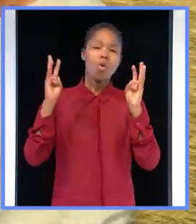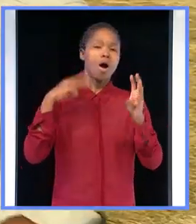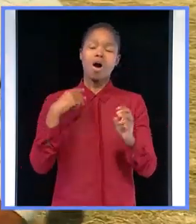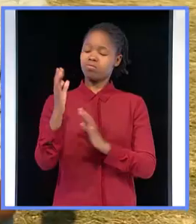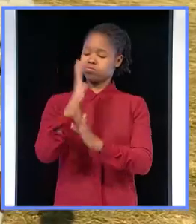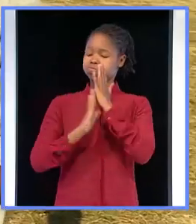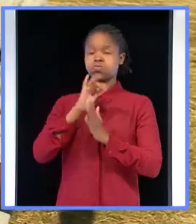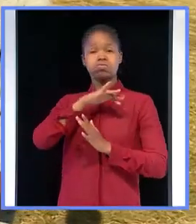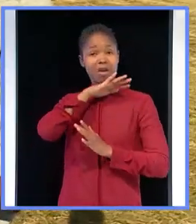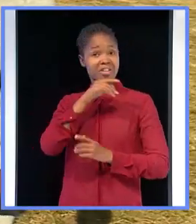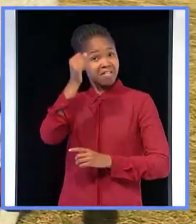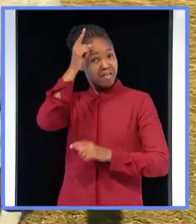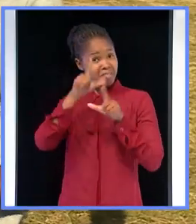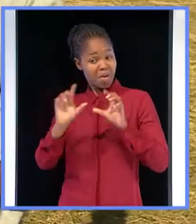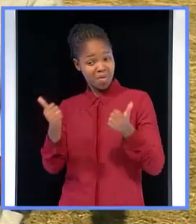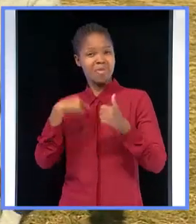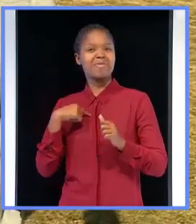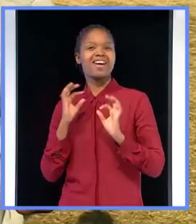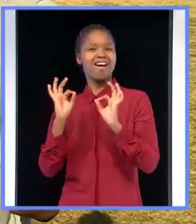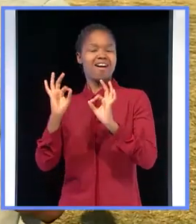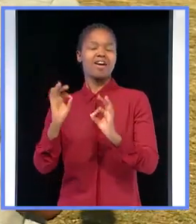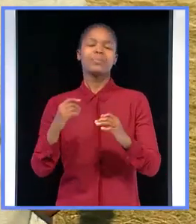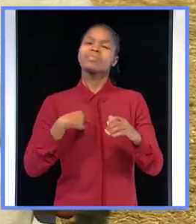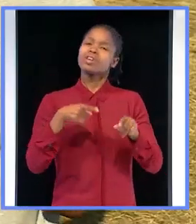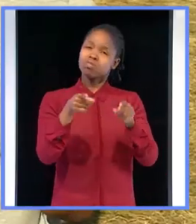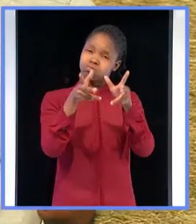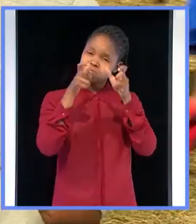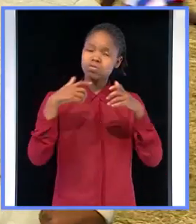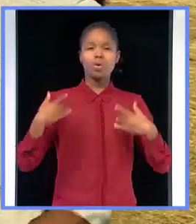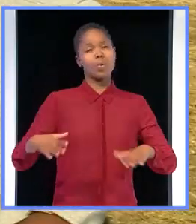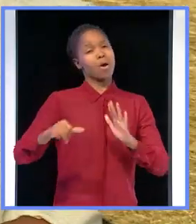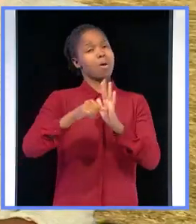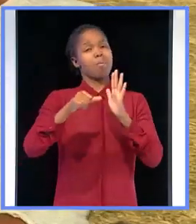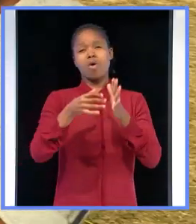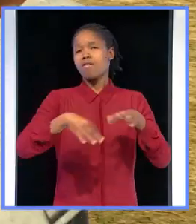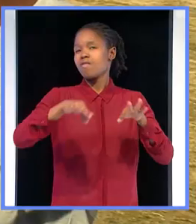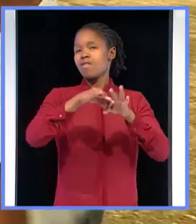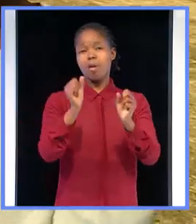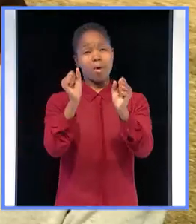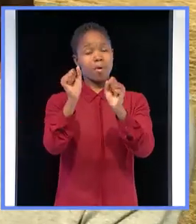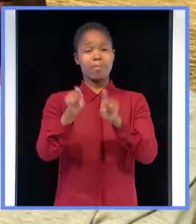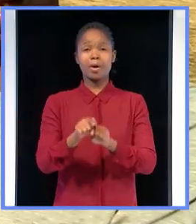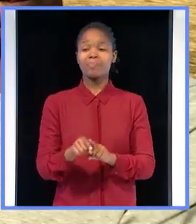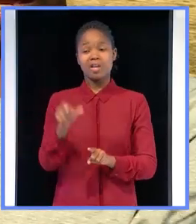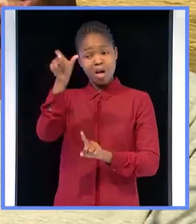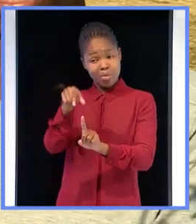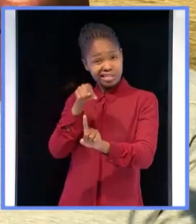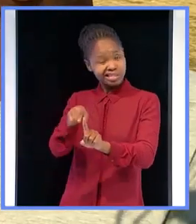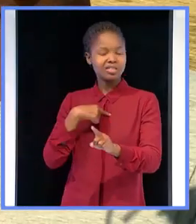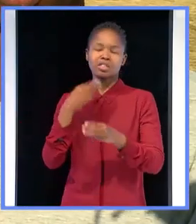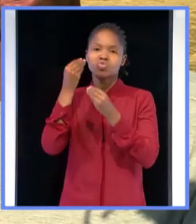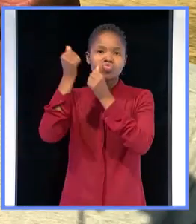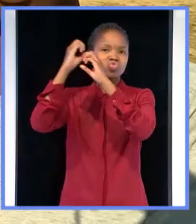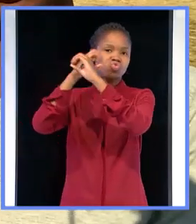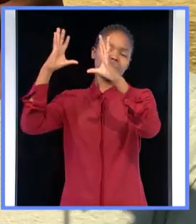most of the Afrikaans part. I mean, this is very important for us to understand, right? There's a man with a dream here, and there